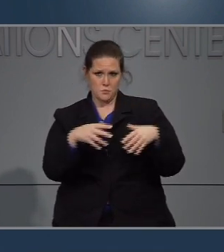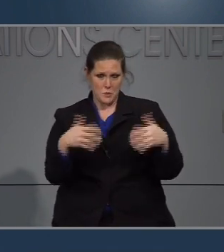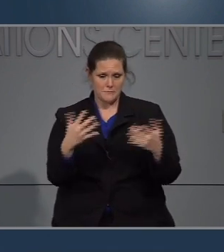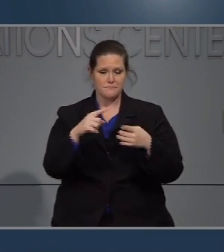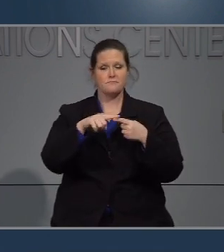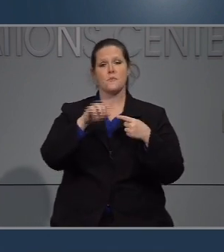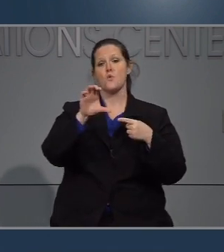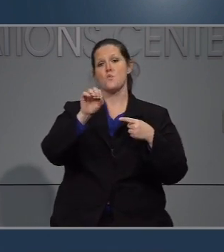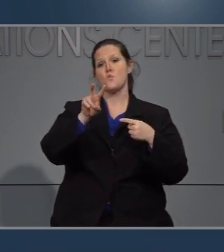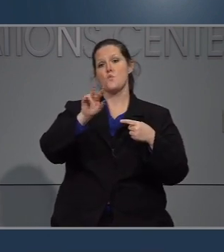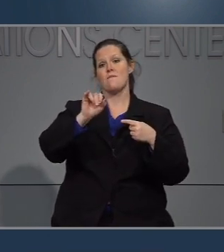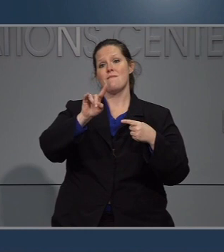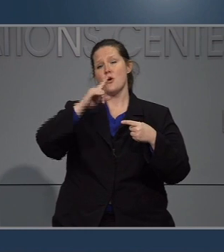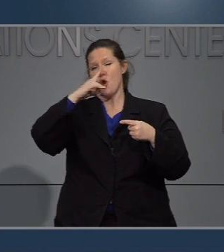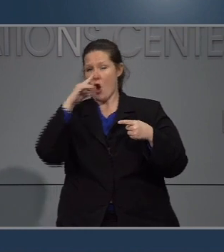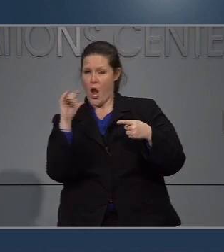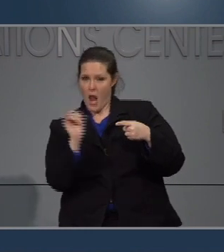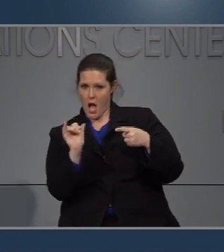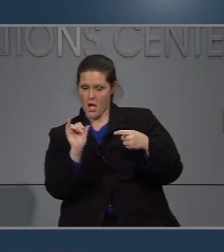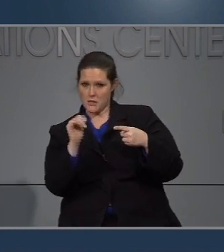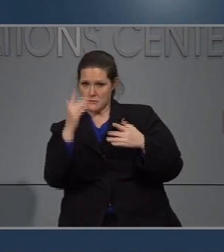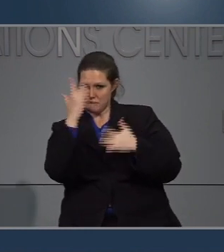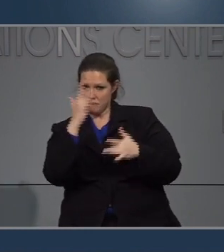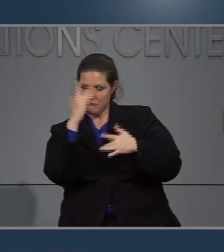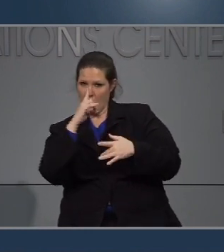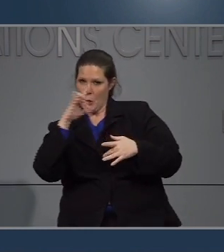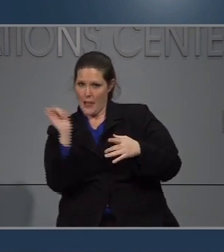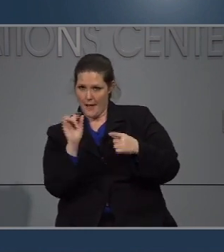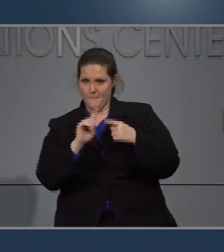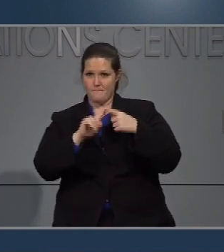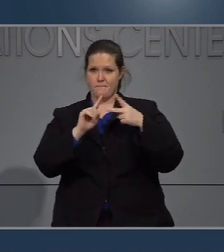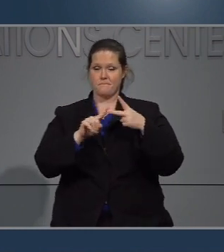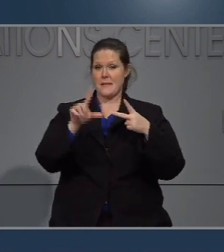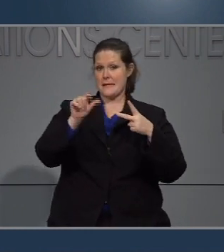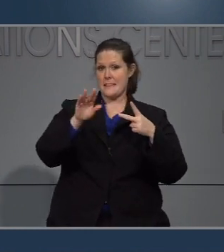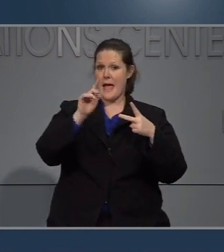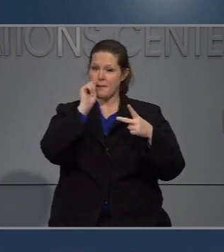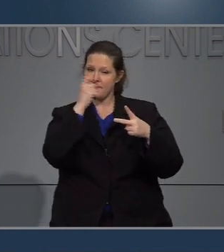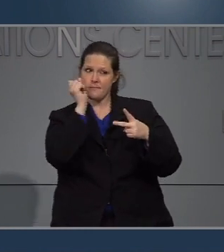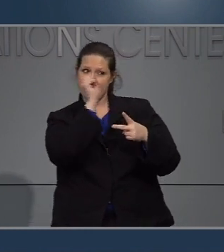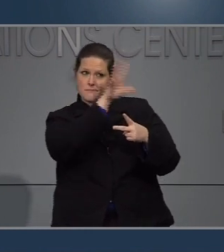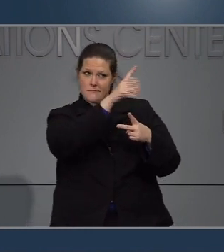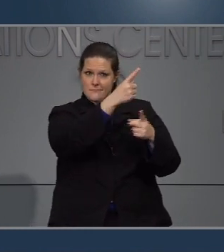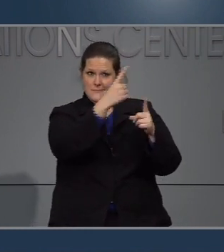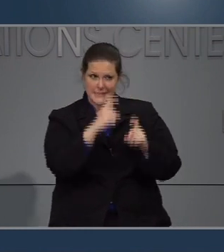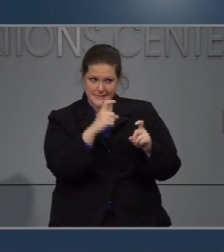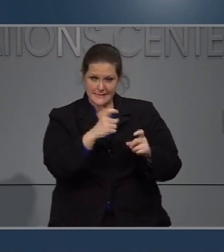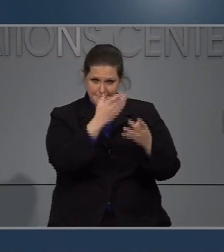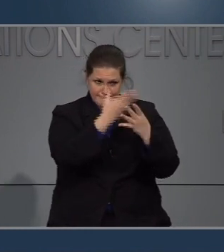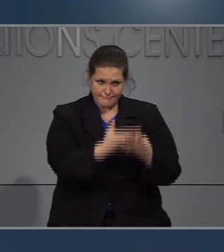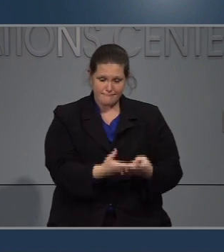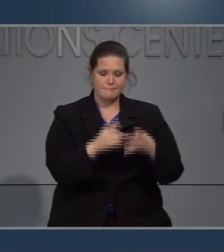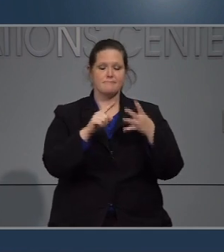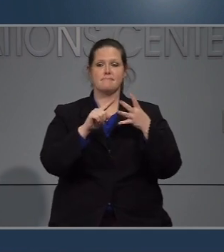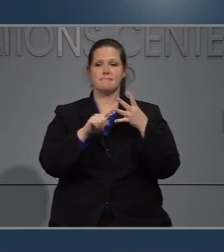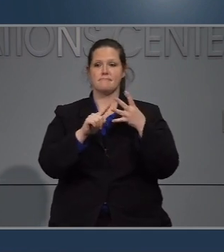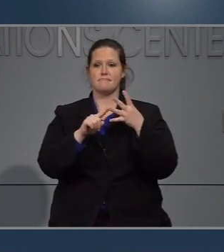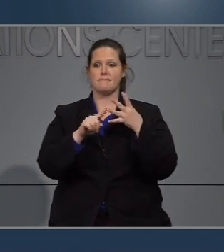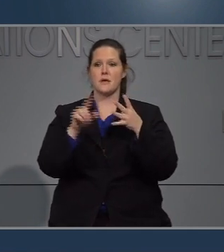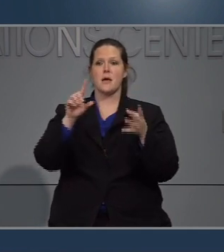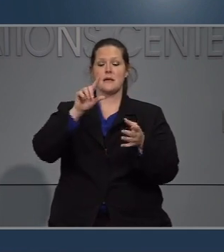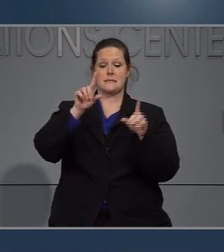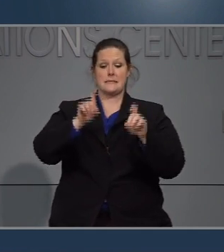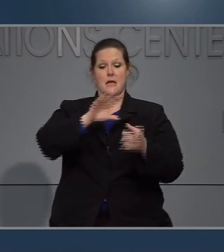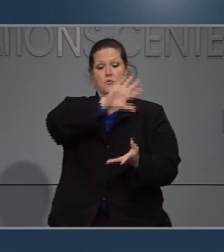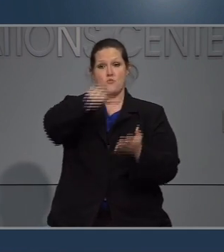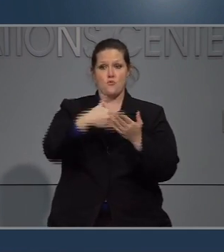syndromic cases, lab-confirmed cases, positive tests as a percentage of total tests, and hospitalizations. Some